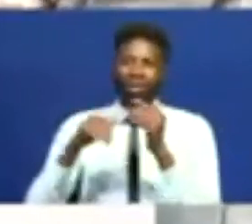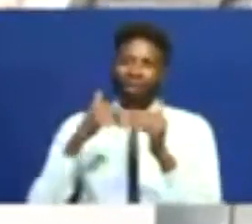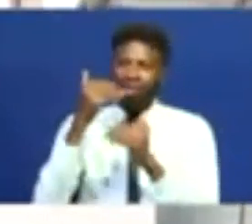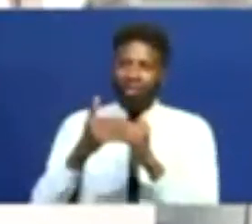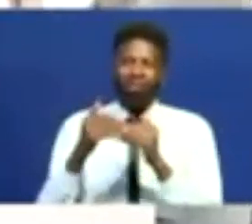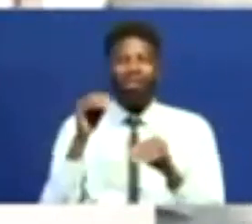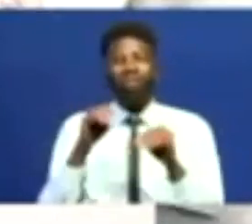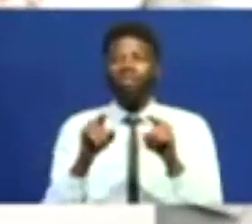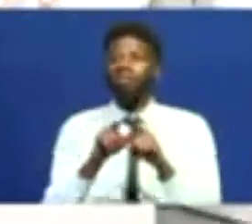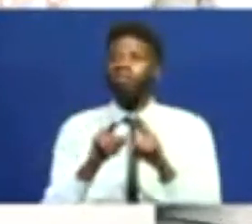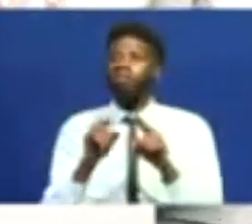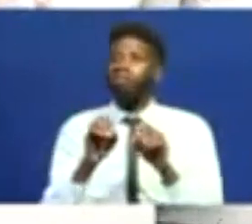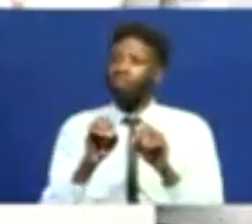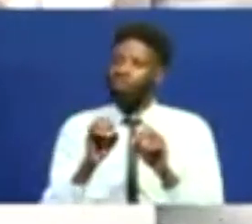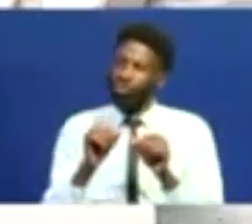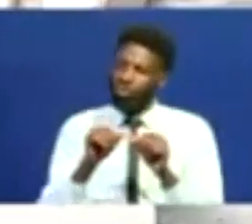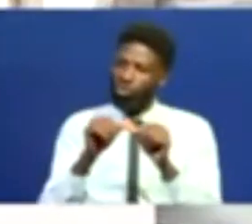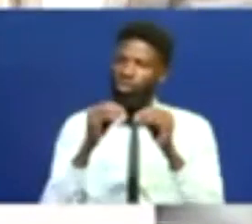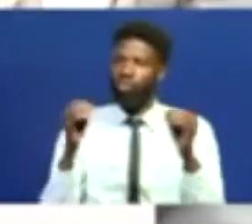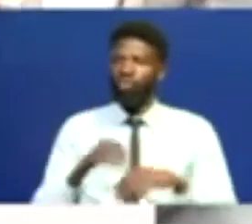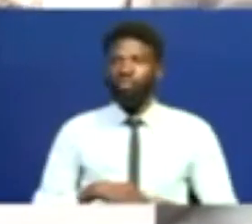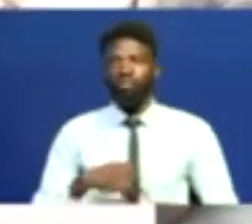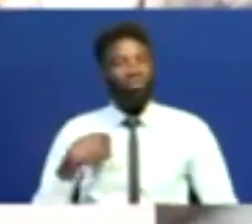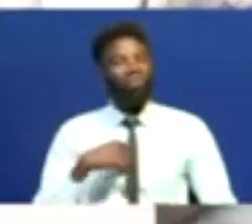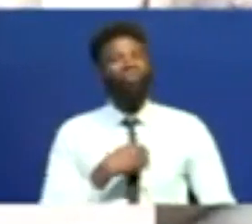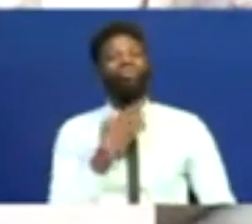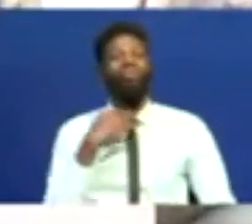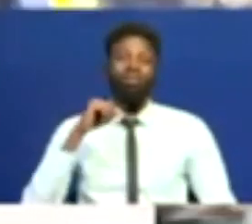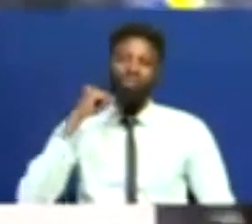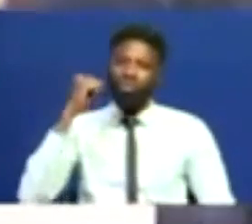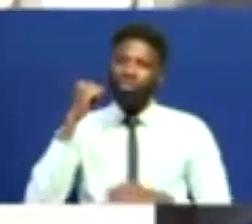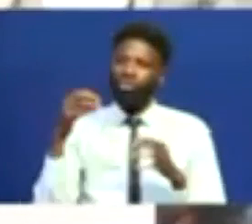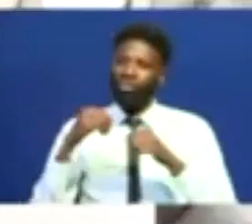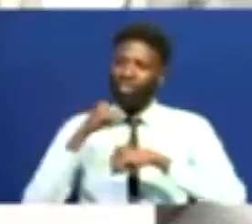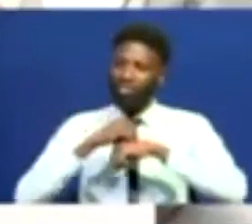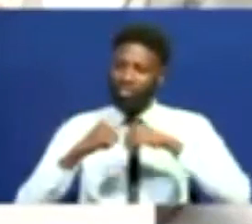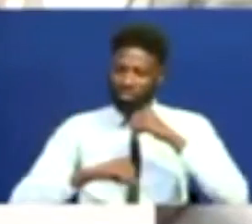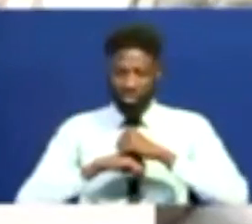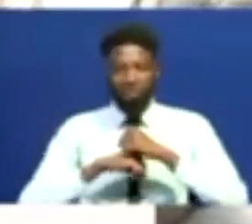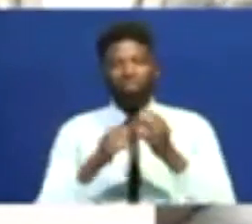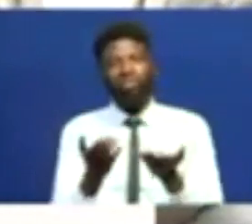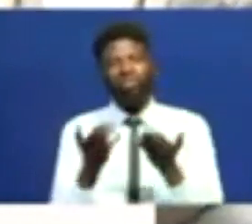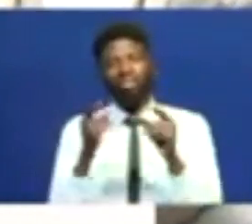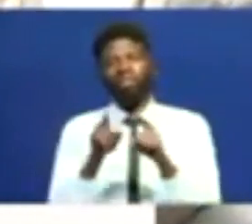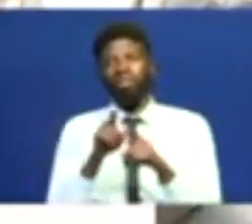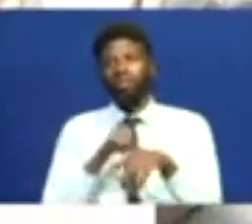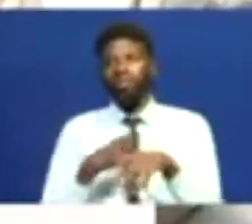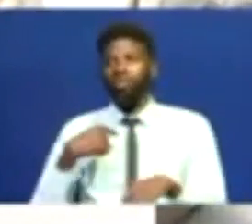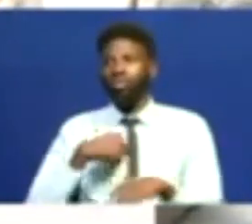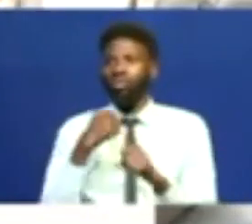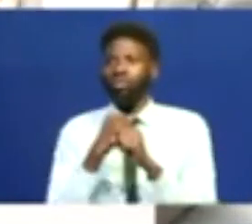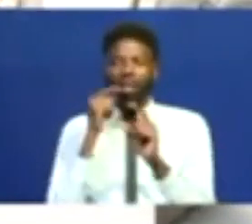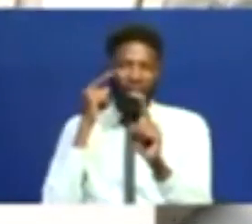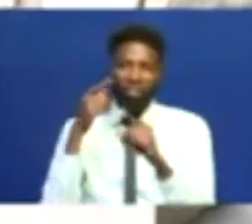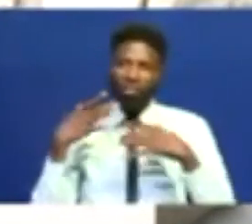party structures and making sure that even as we go to join other people in the future, we have our